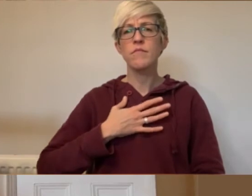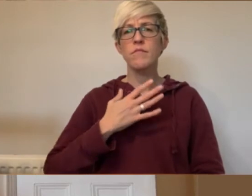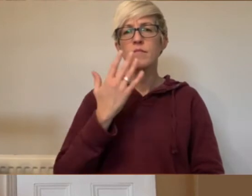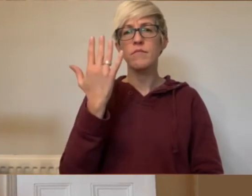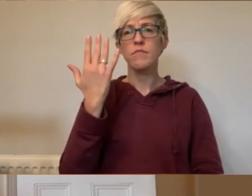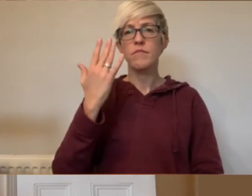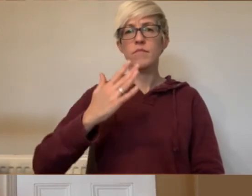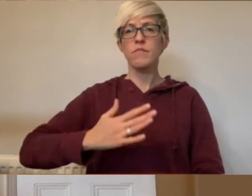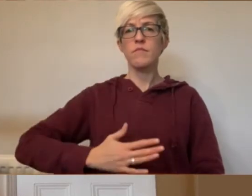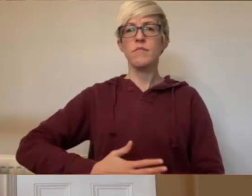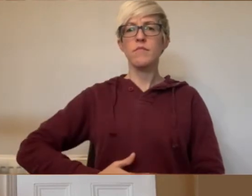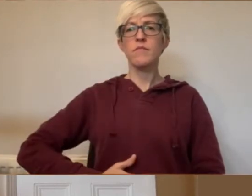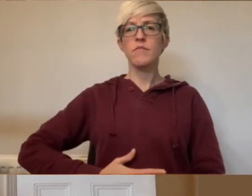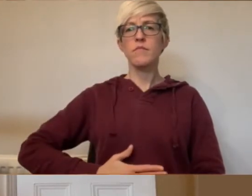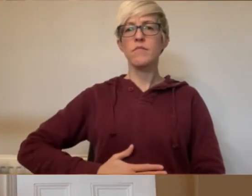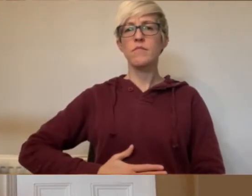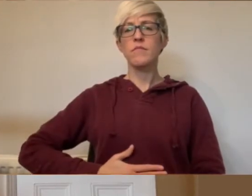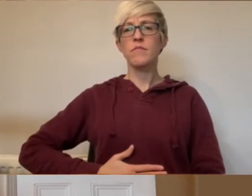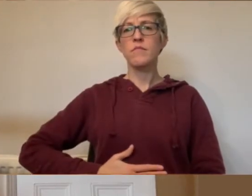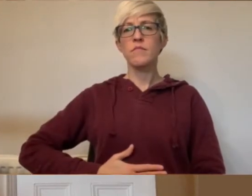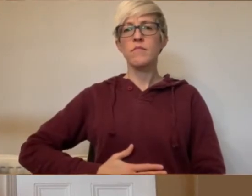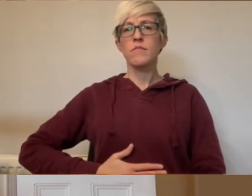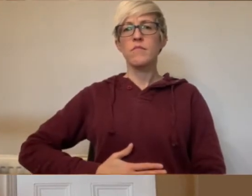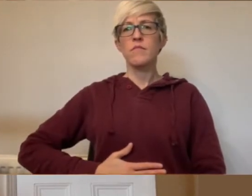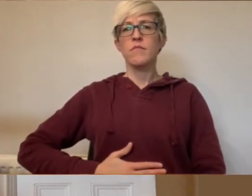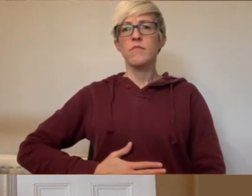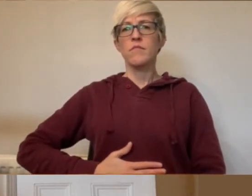And then placing one hand onto the lower belly